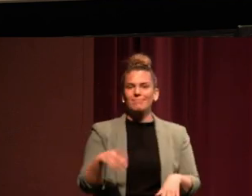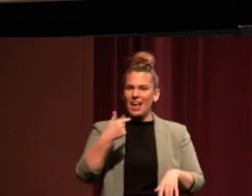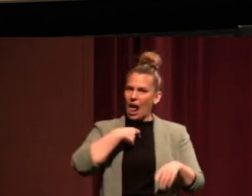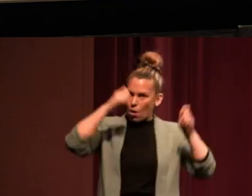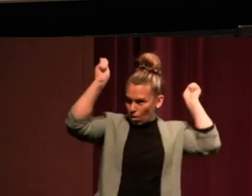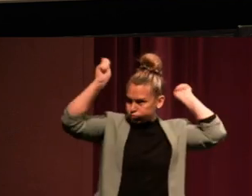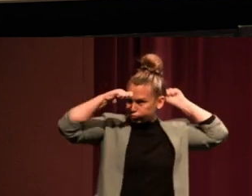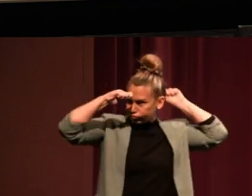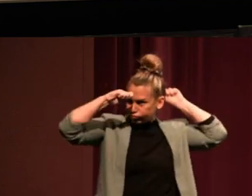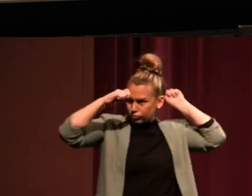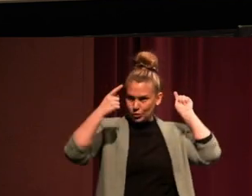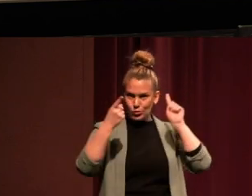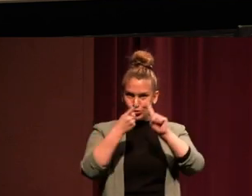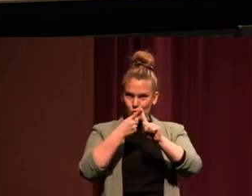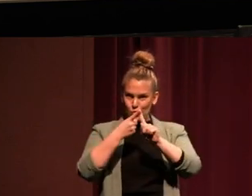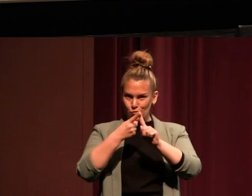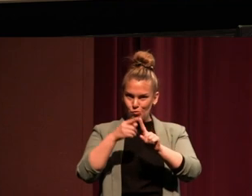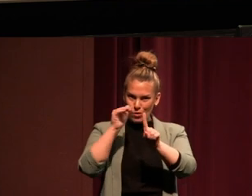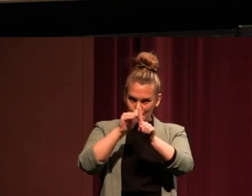to remind you.